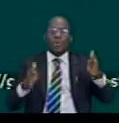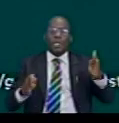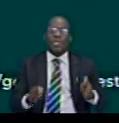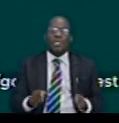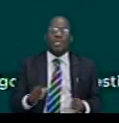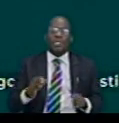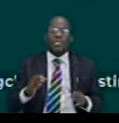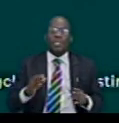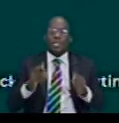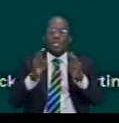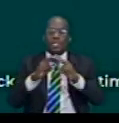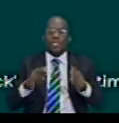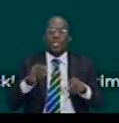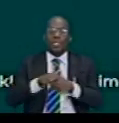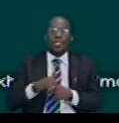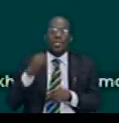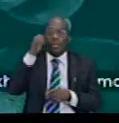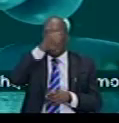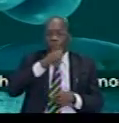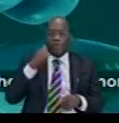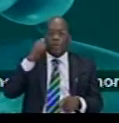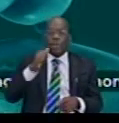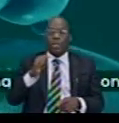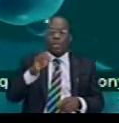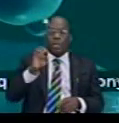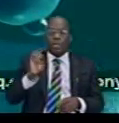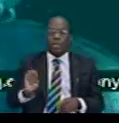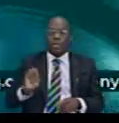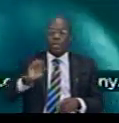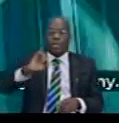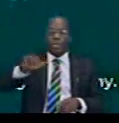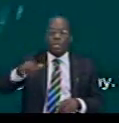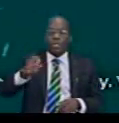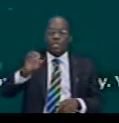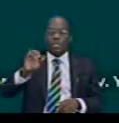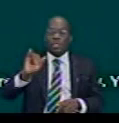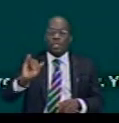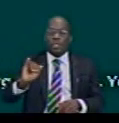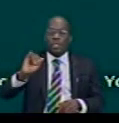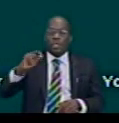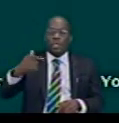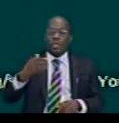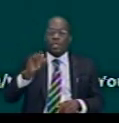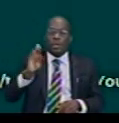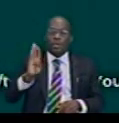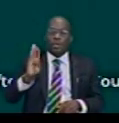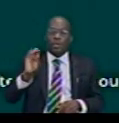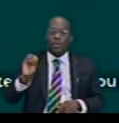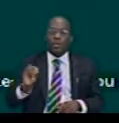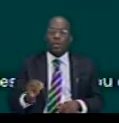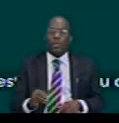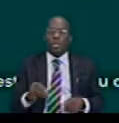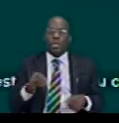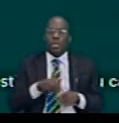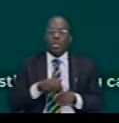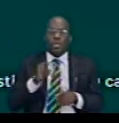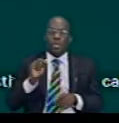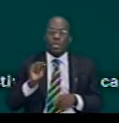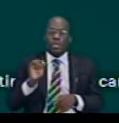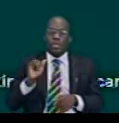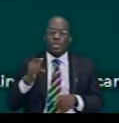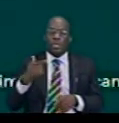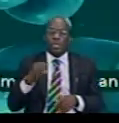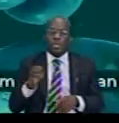in Lagos, Nigeria, where this man you are going to see will share his